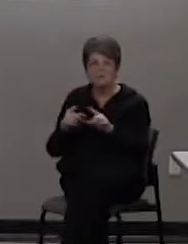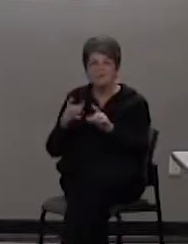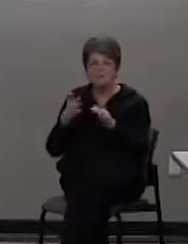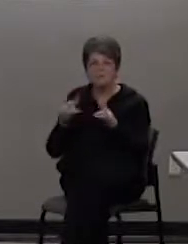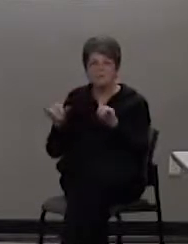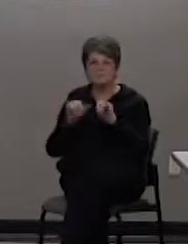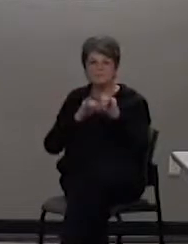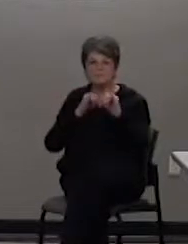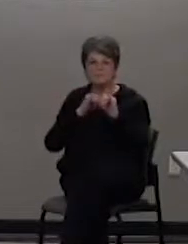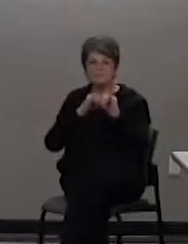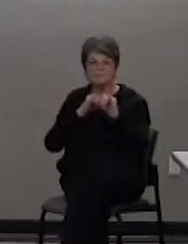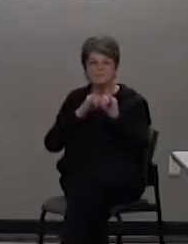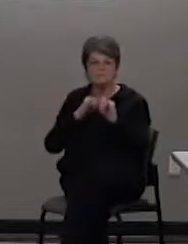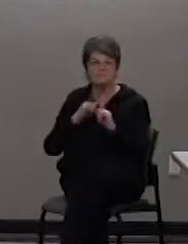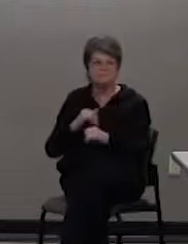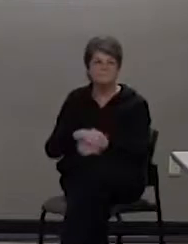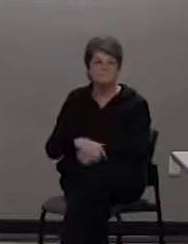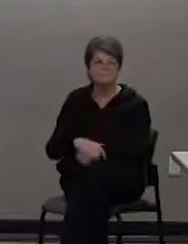ground.